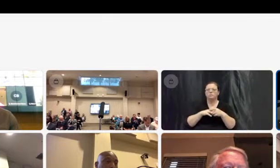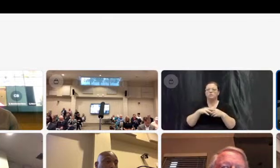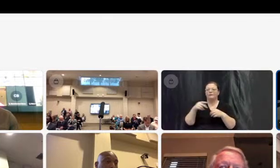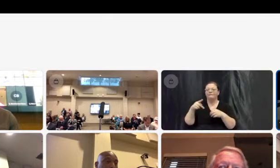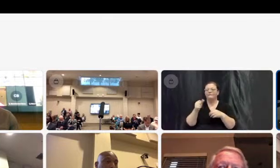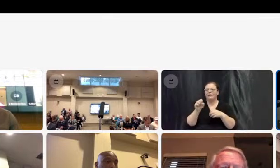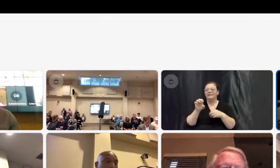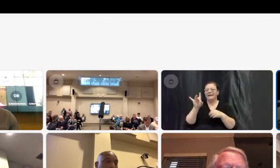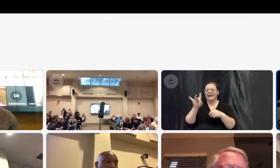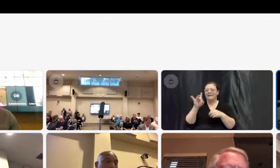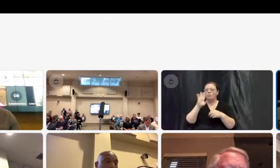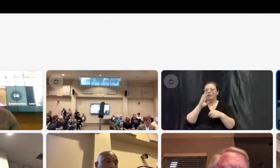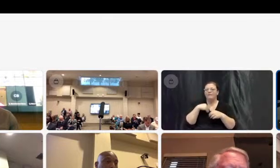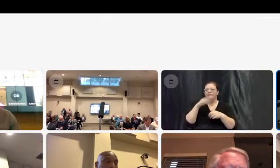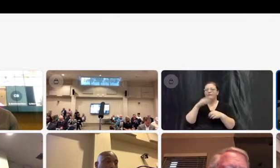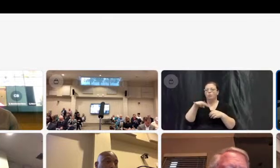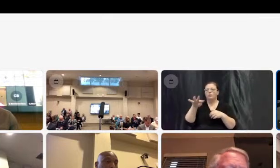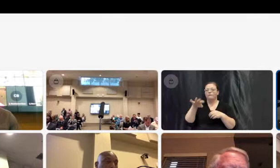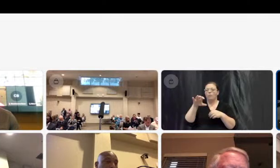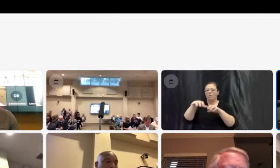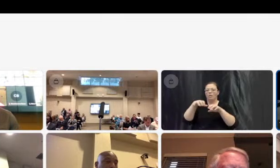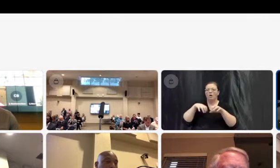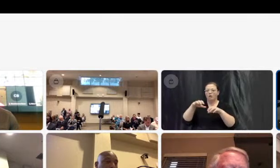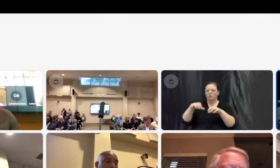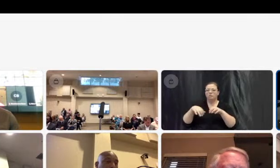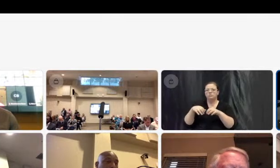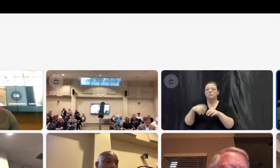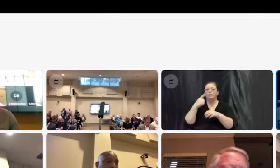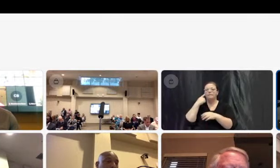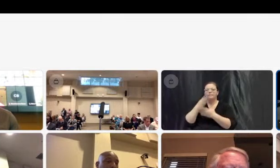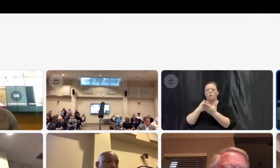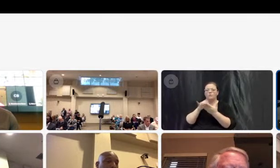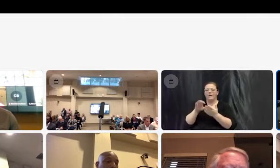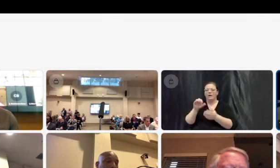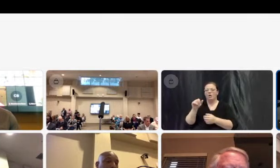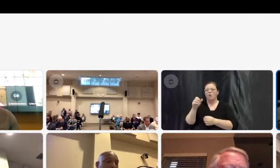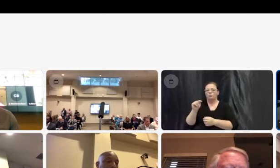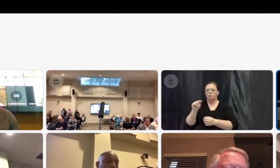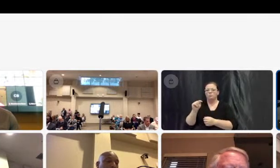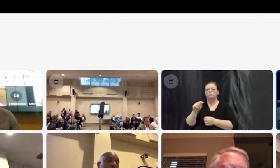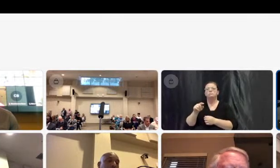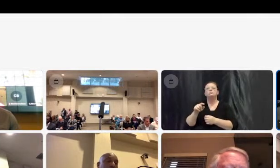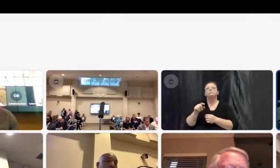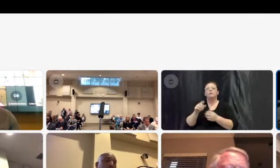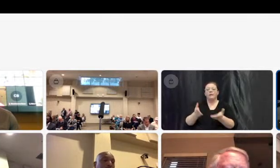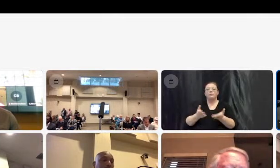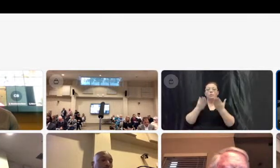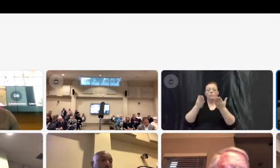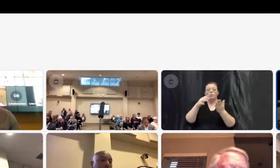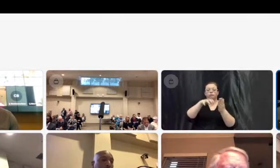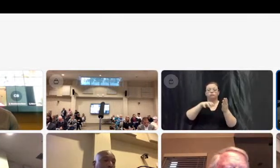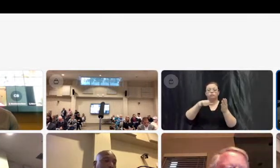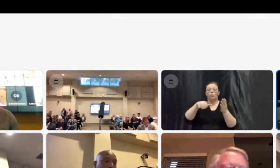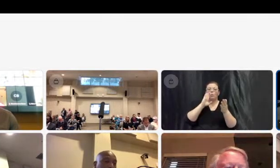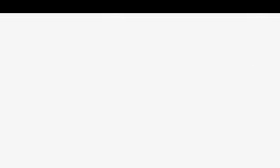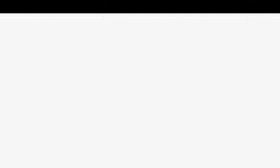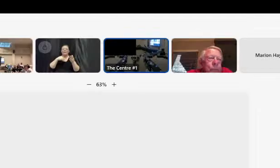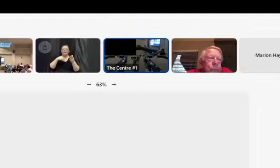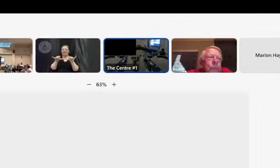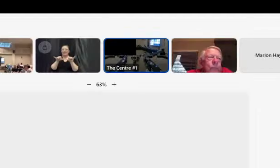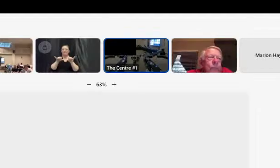8, 44 lots, part of Tract O. The proposed lots will range in size